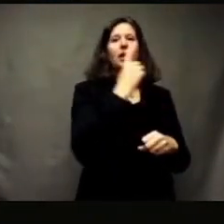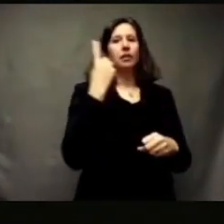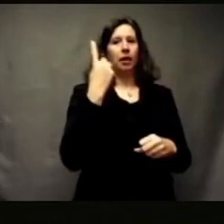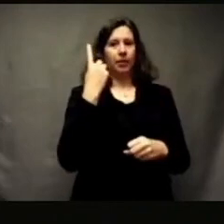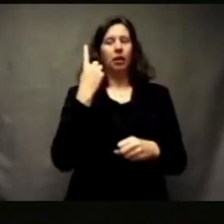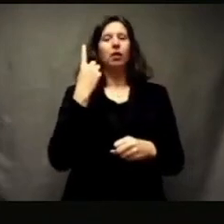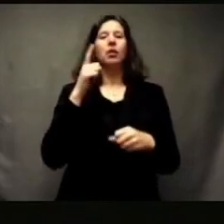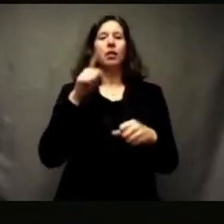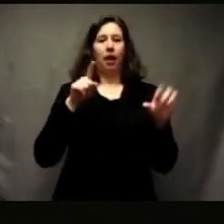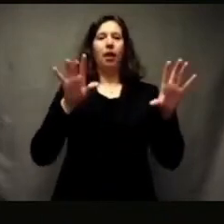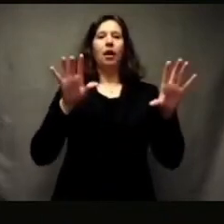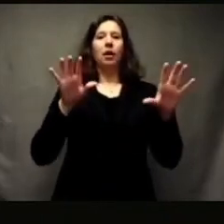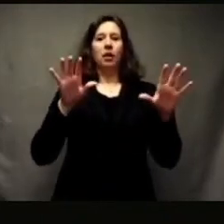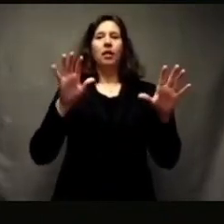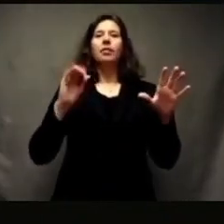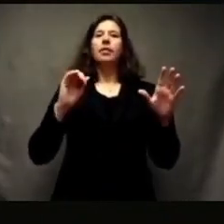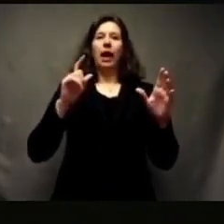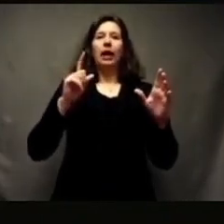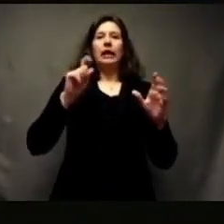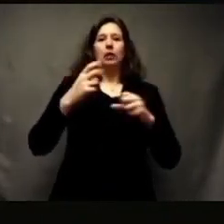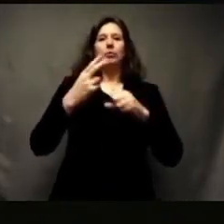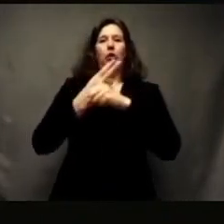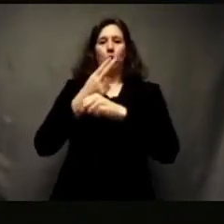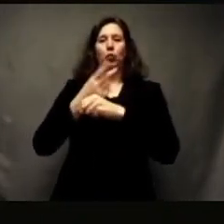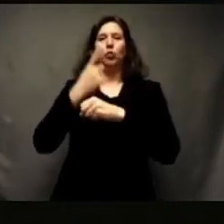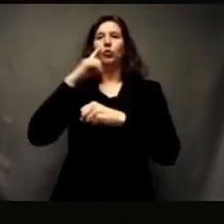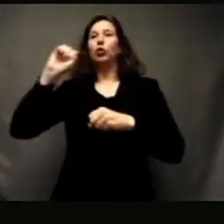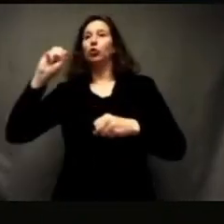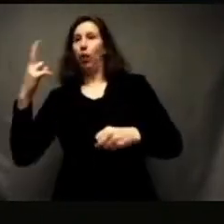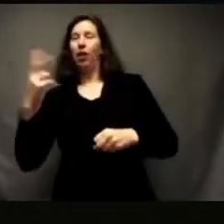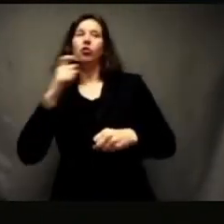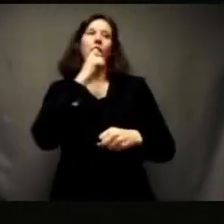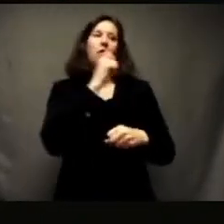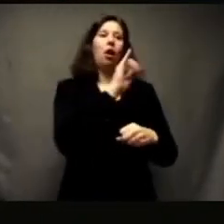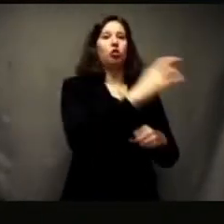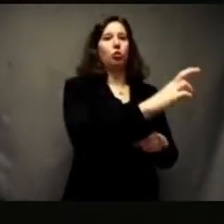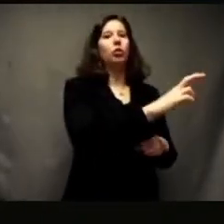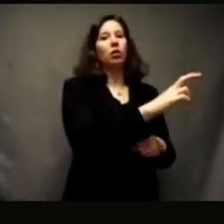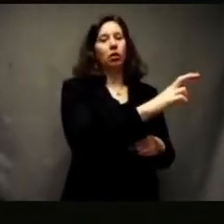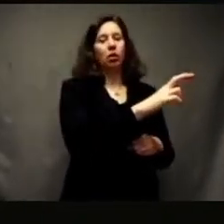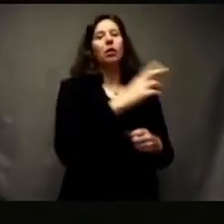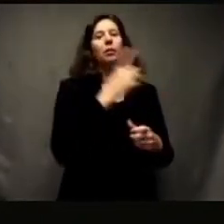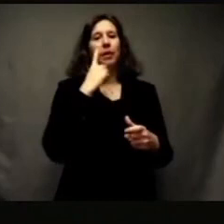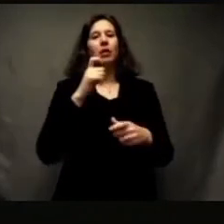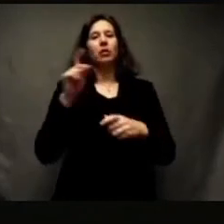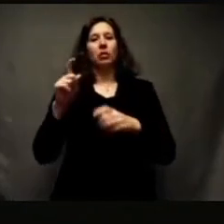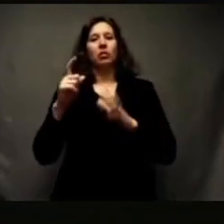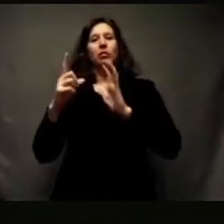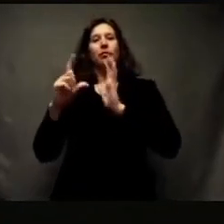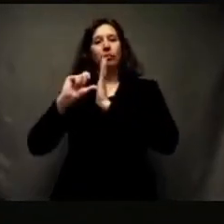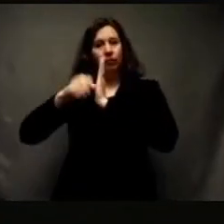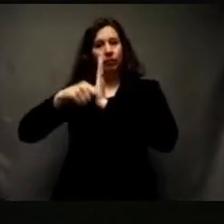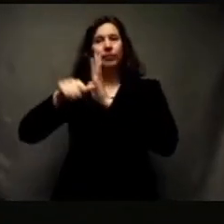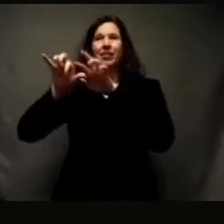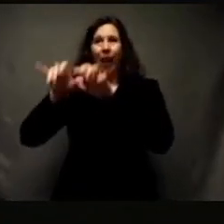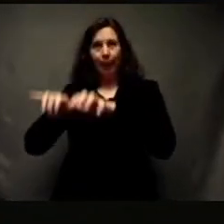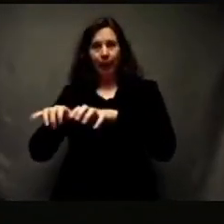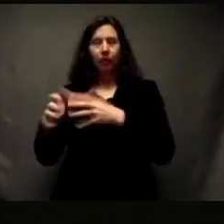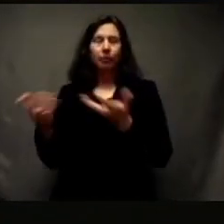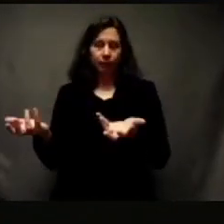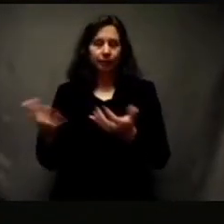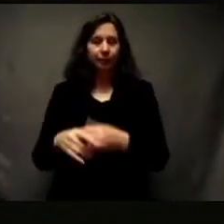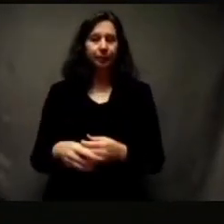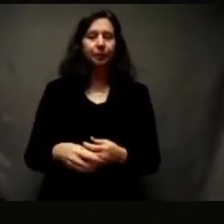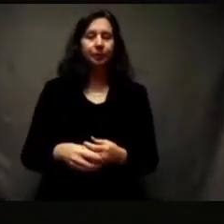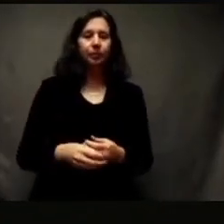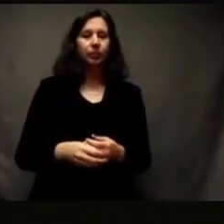skill needs to be used for Scratch and not ScratchJr. Yes, exactly. Thank you for bringing that up, Jess. So now I'm just